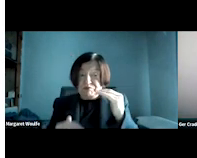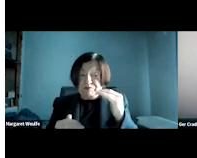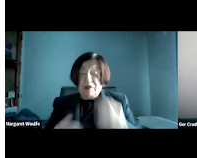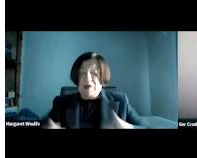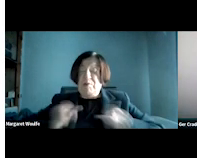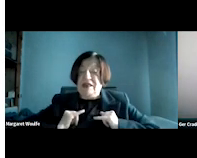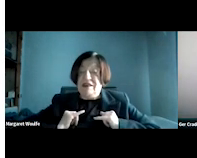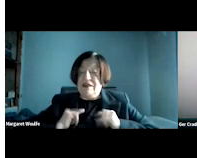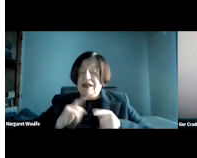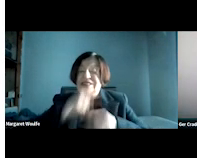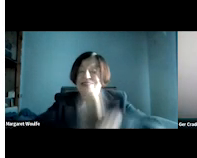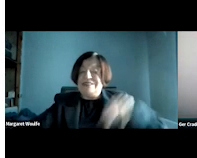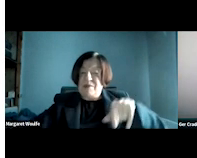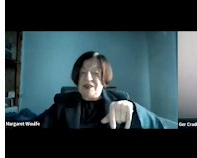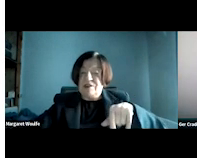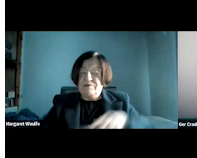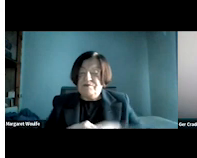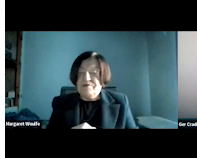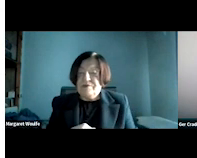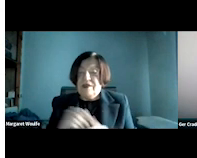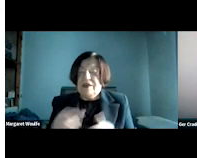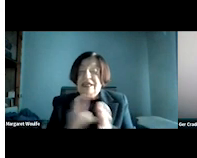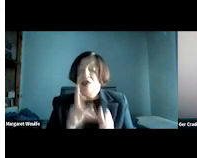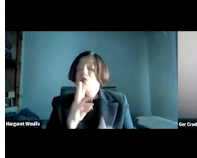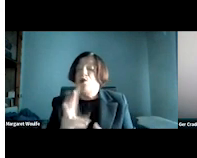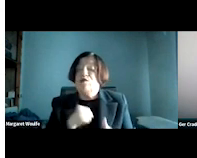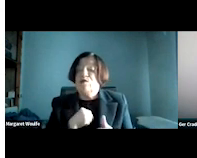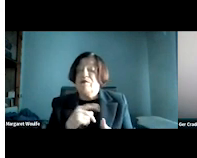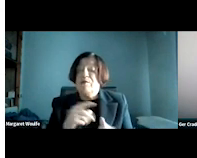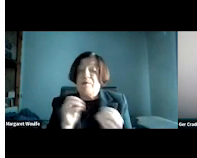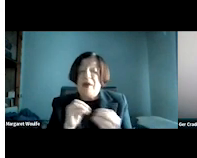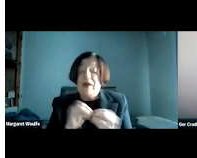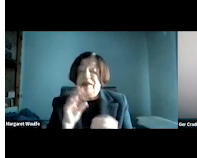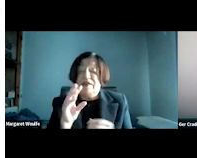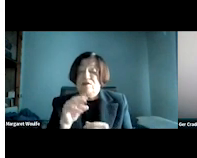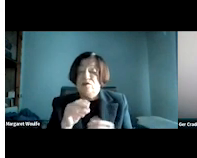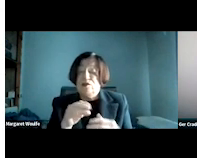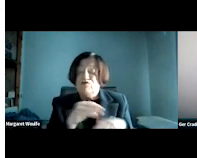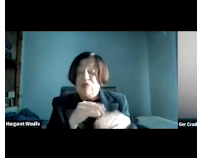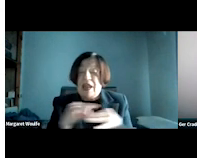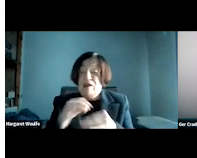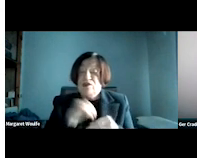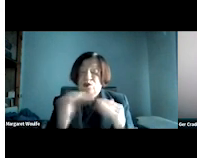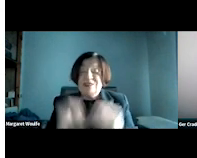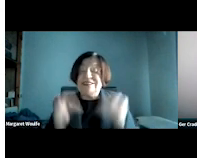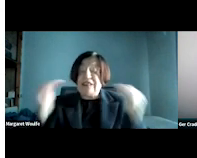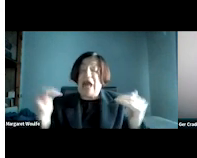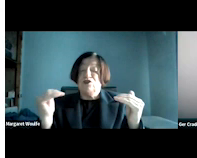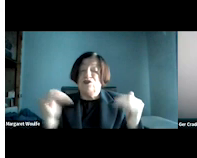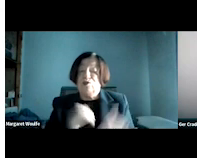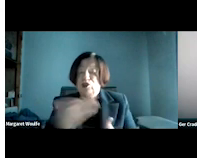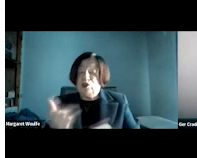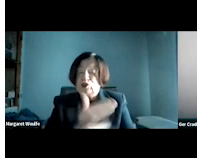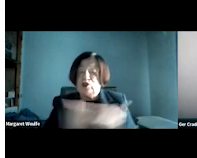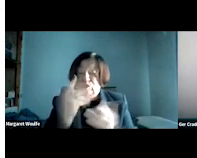ability and disability. So the key words that we're talking about, and particularly in relation to the standard we're discussing